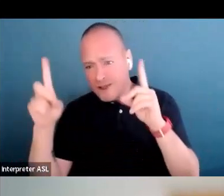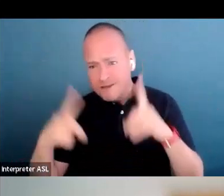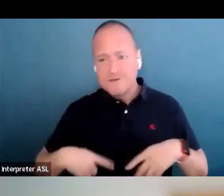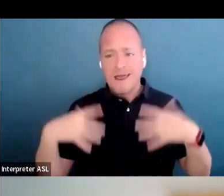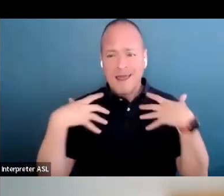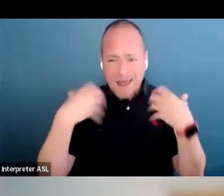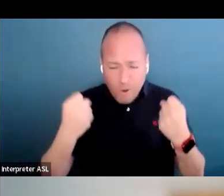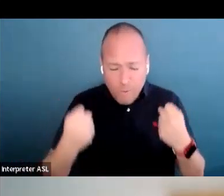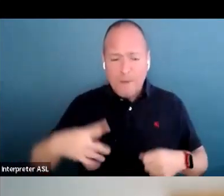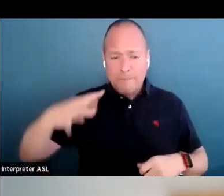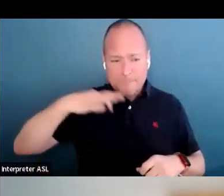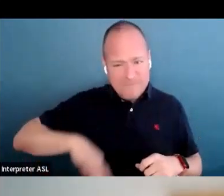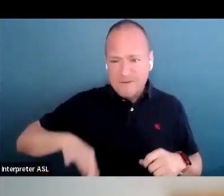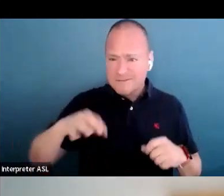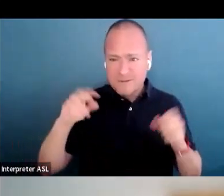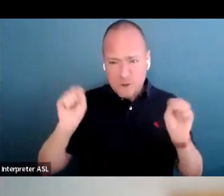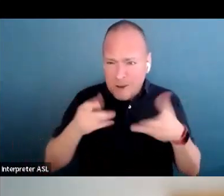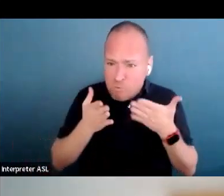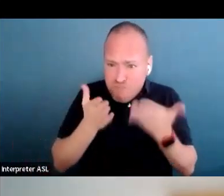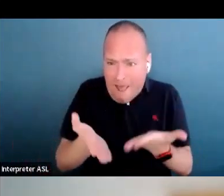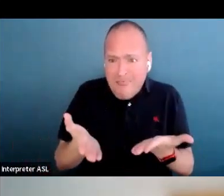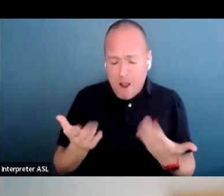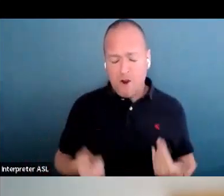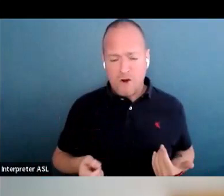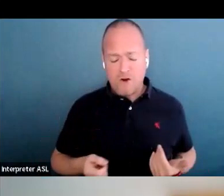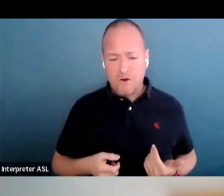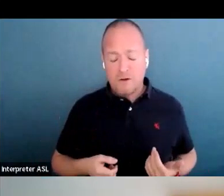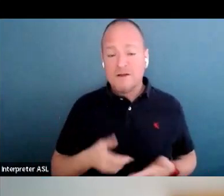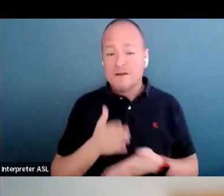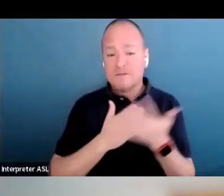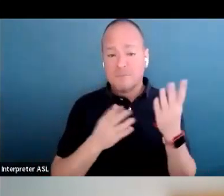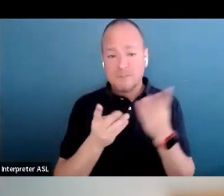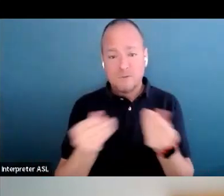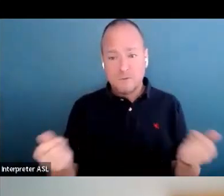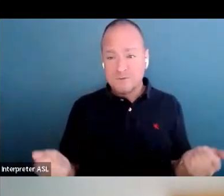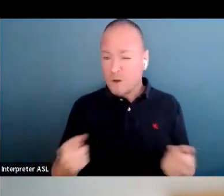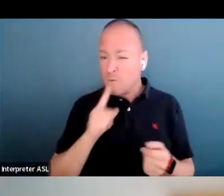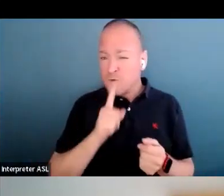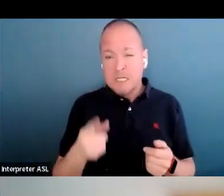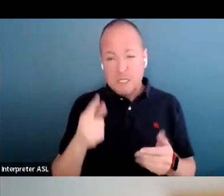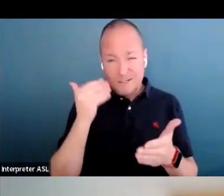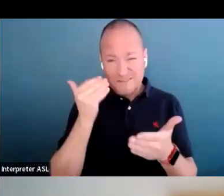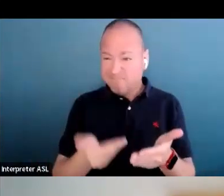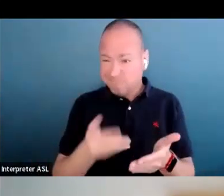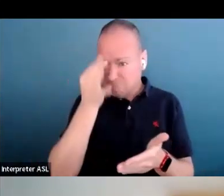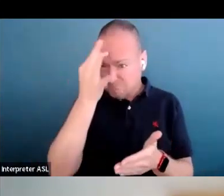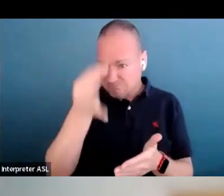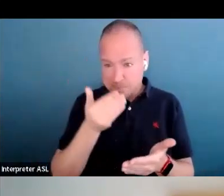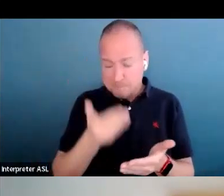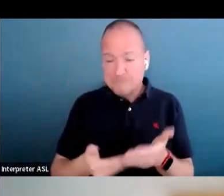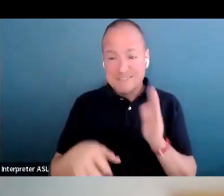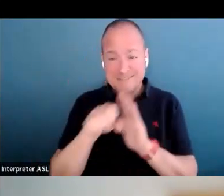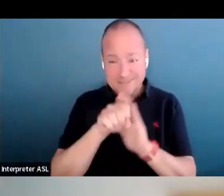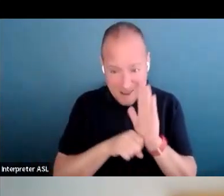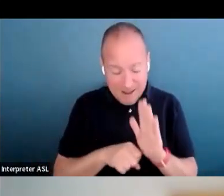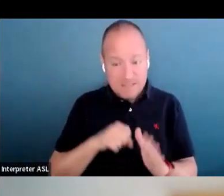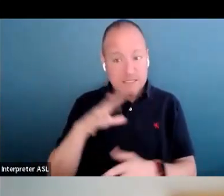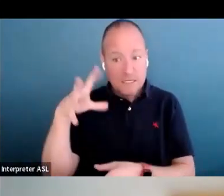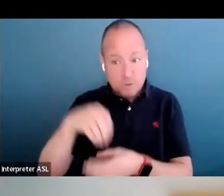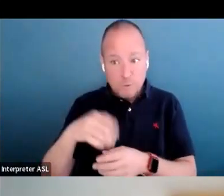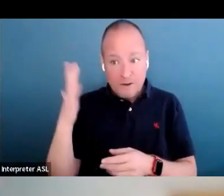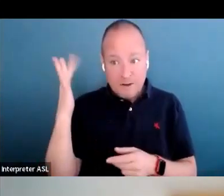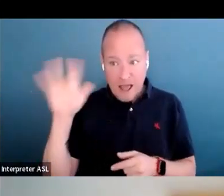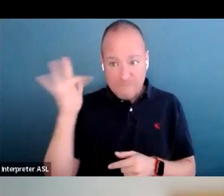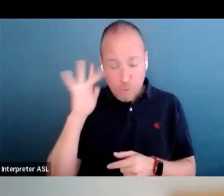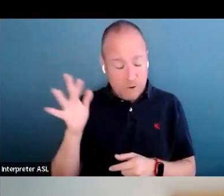our fingertips. Some solutions are especially close at hand. States, including California, can